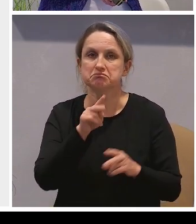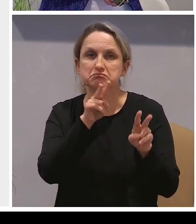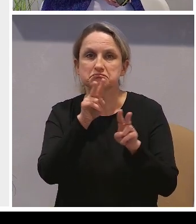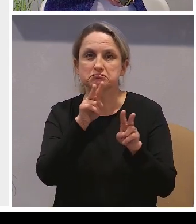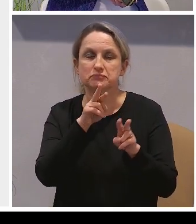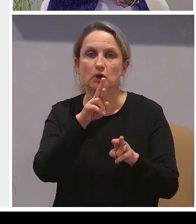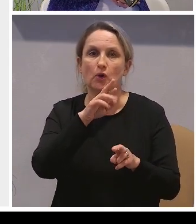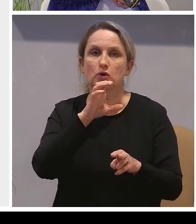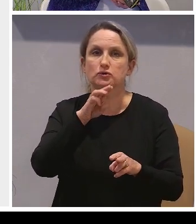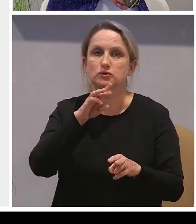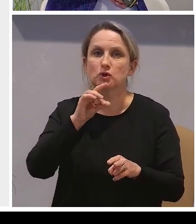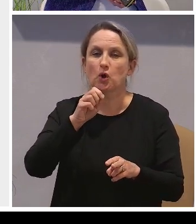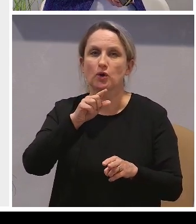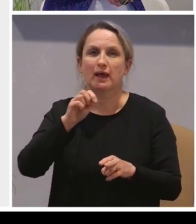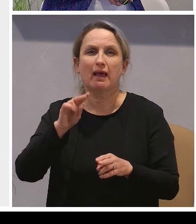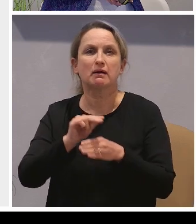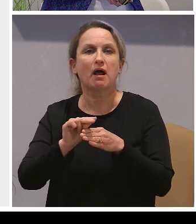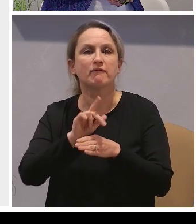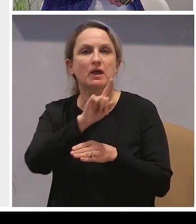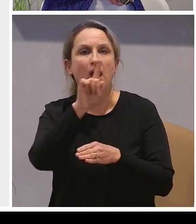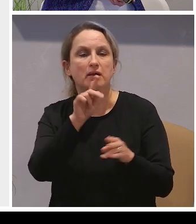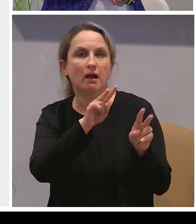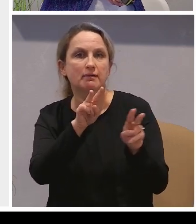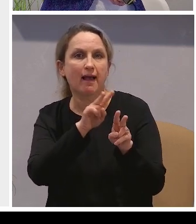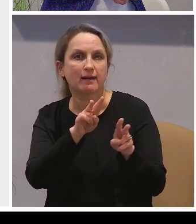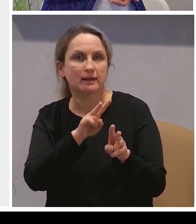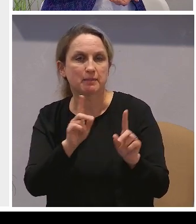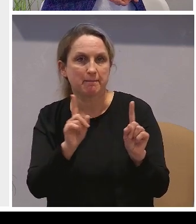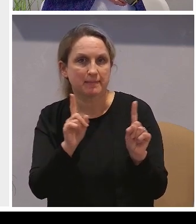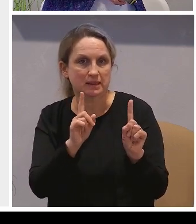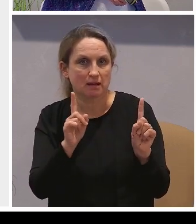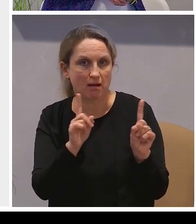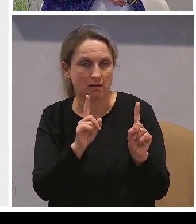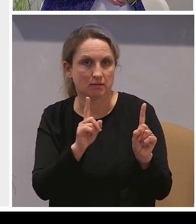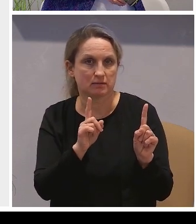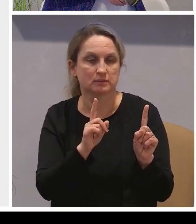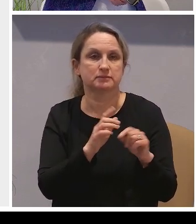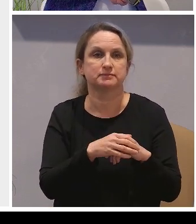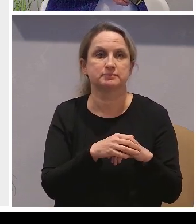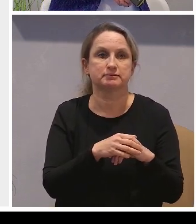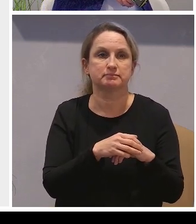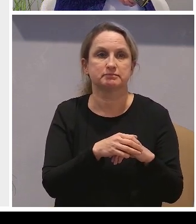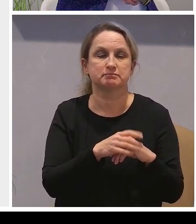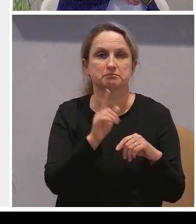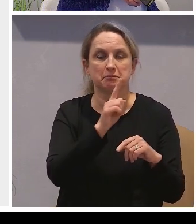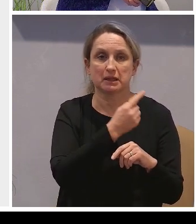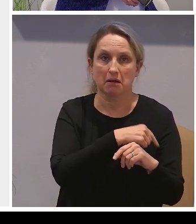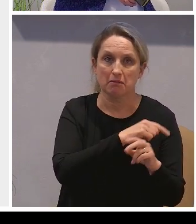have a spontaneous menstruation, and 30 to 40% of girls have spontaneous